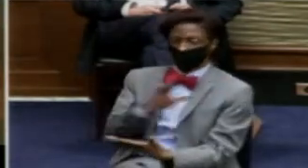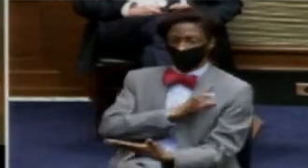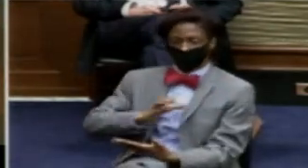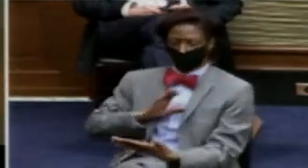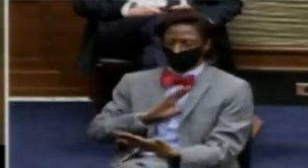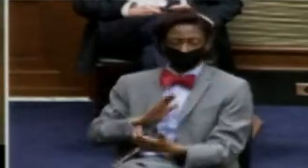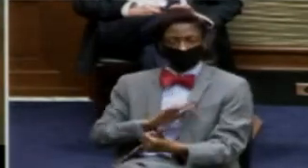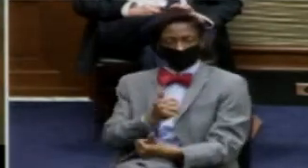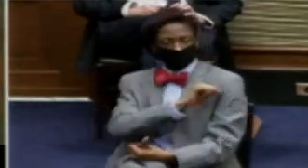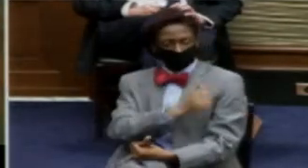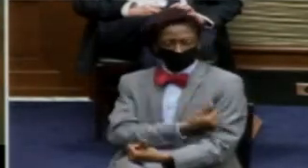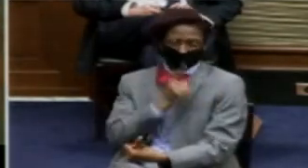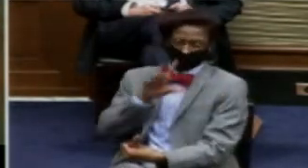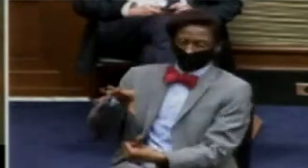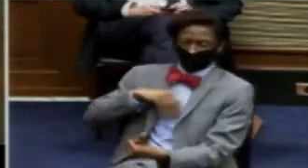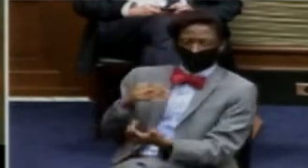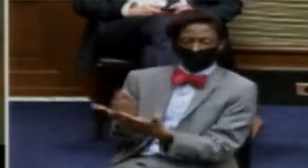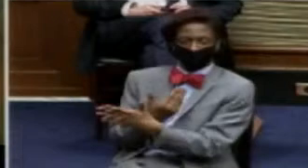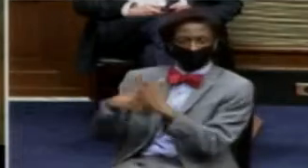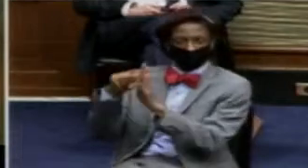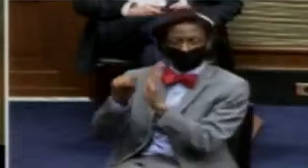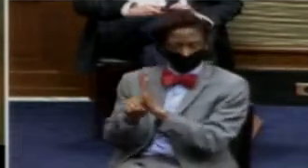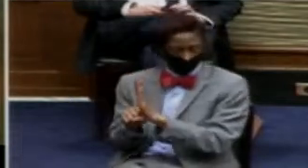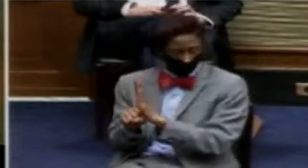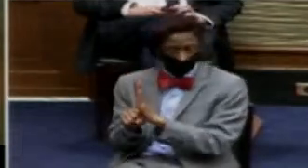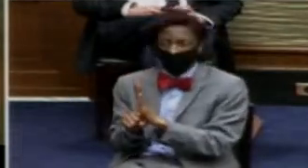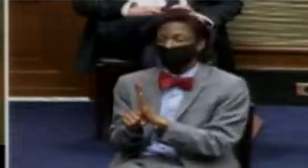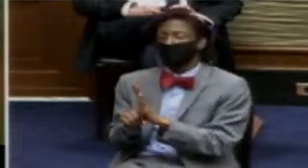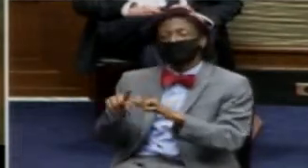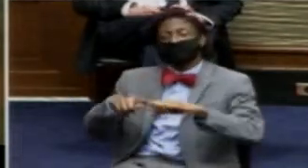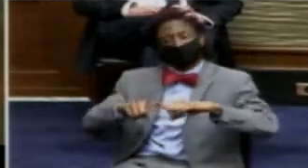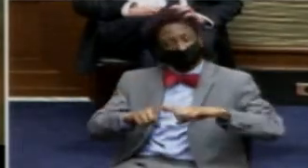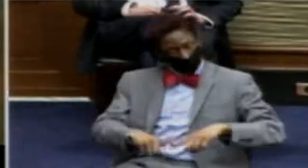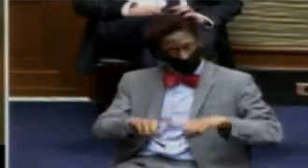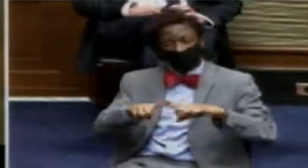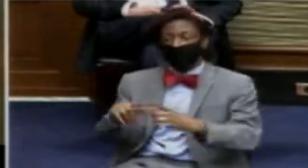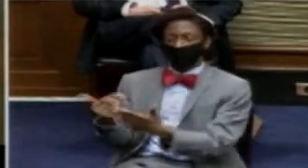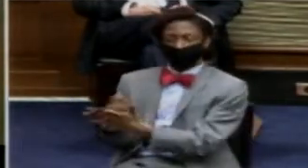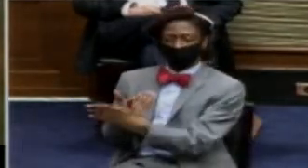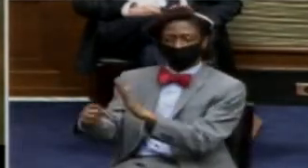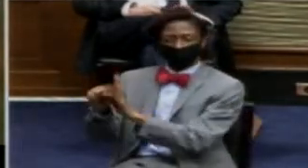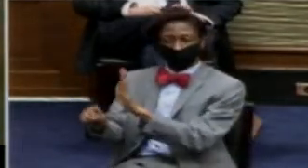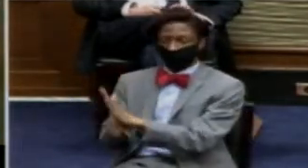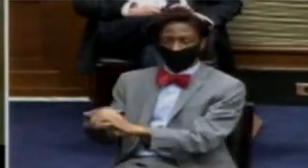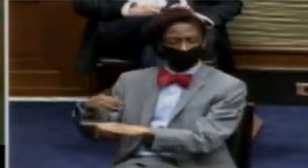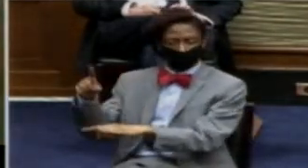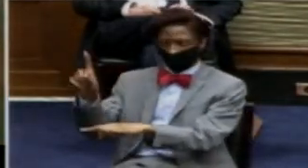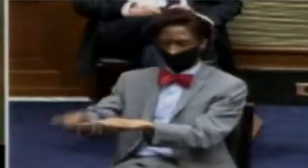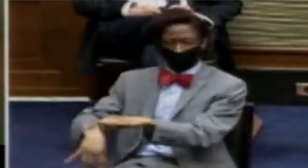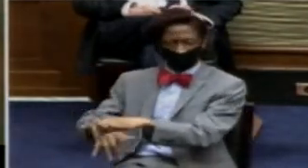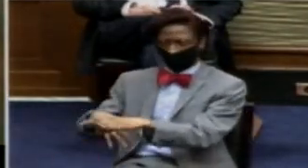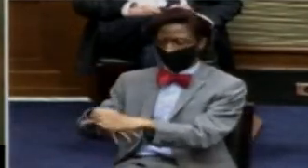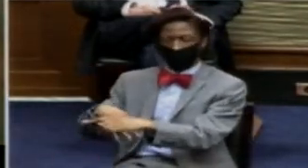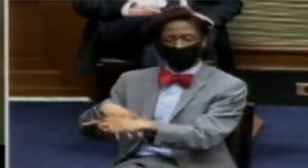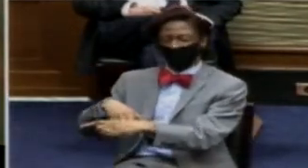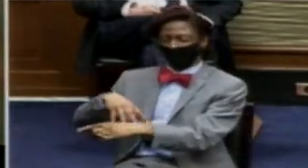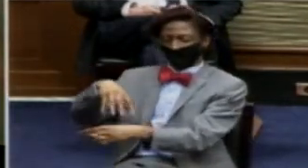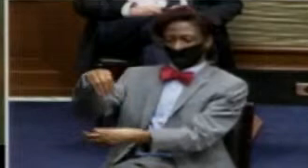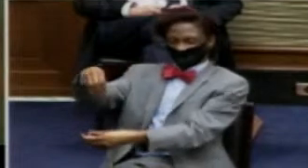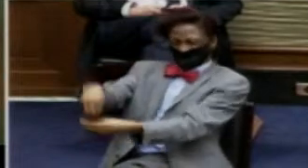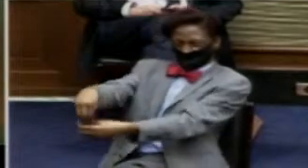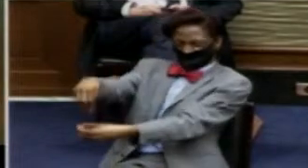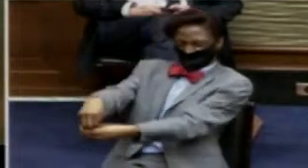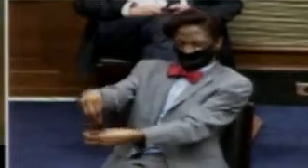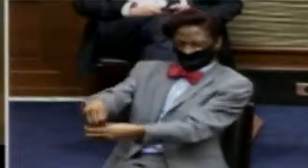to admit new states into the Union, subject to the condition that new states may not be formed within the jurisdiction of an existing